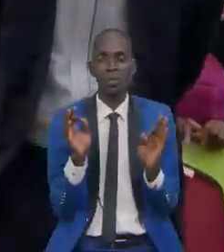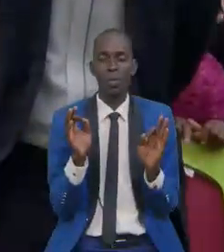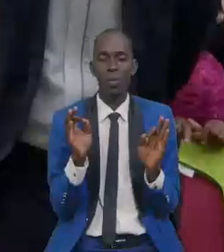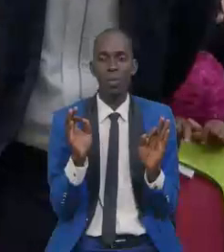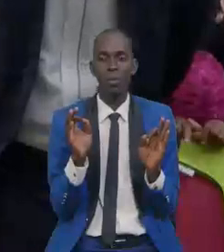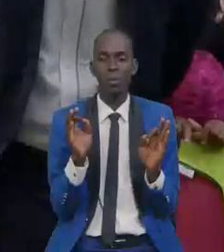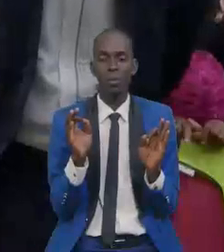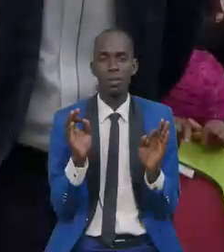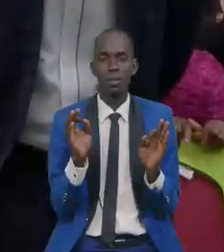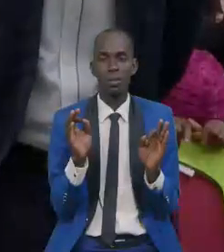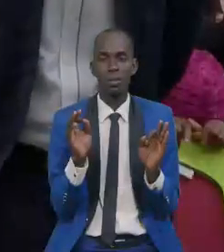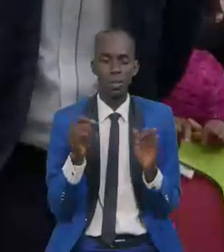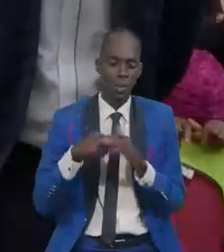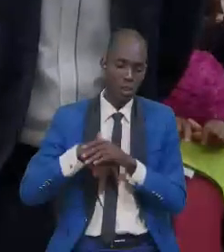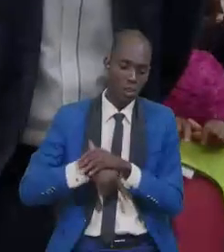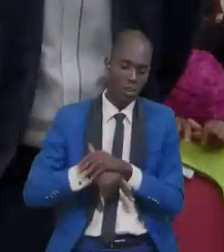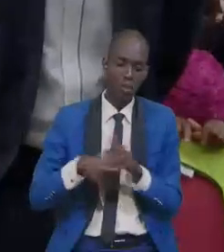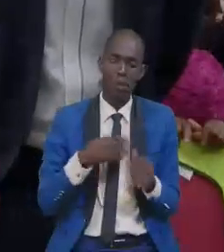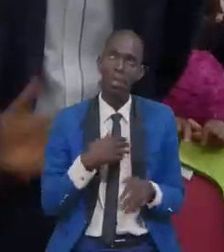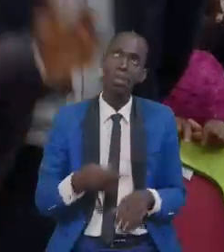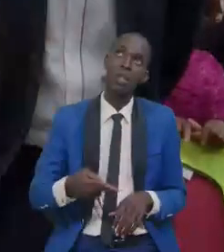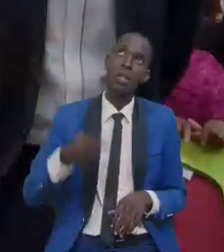deep and high,